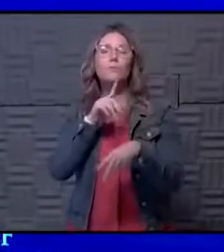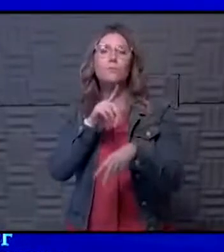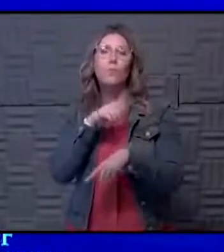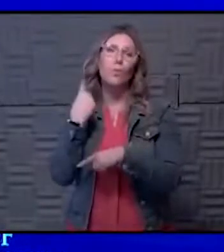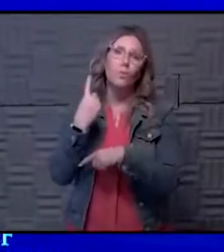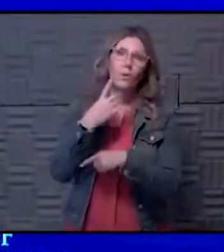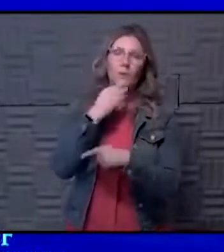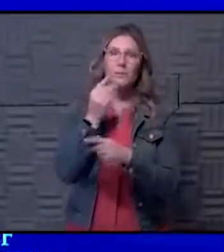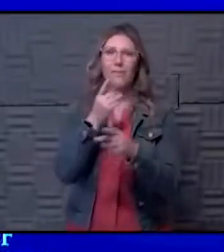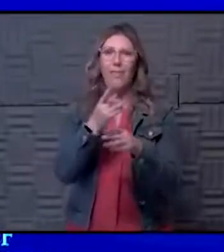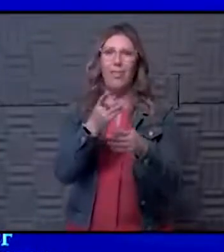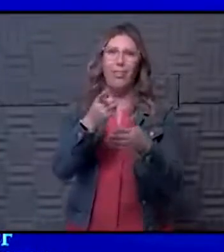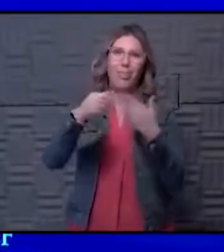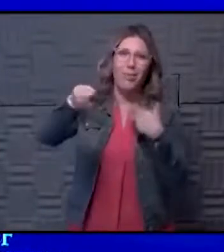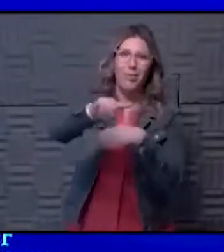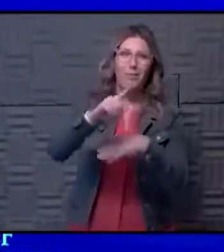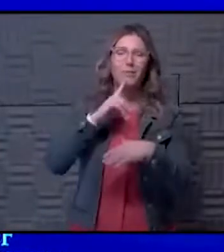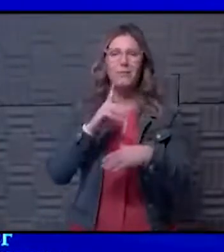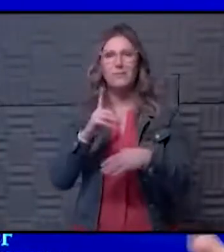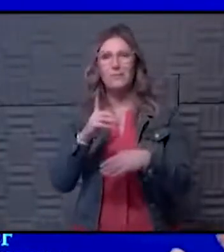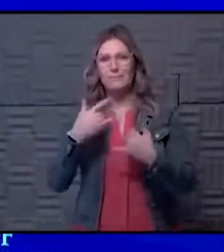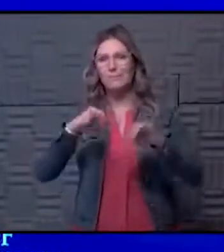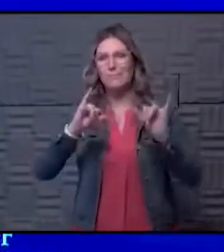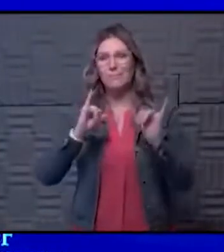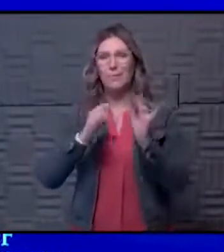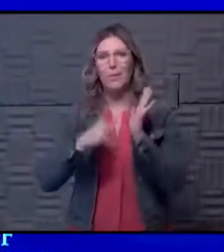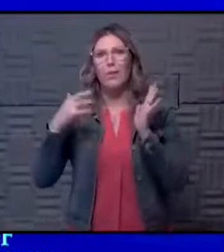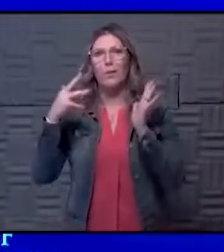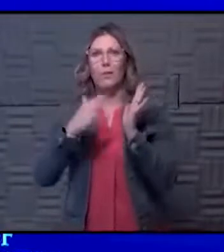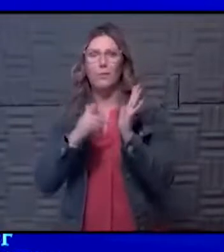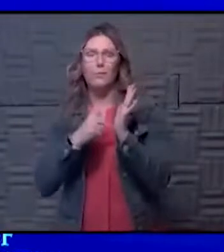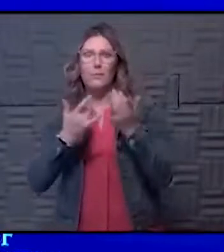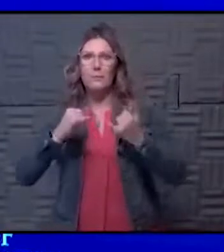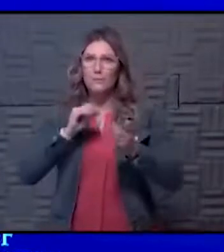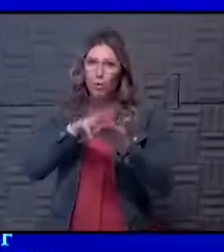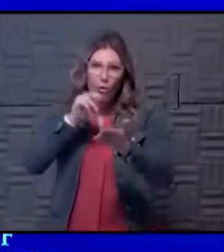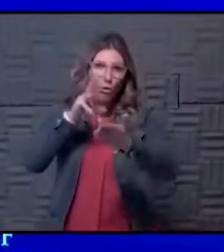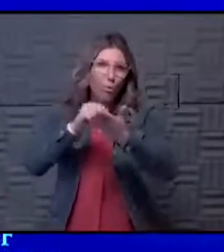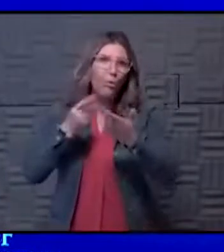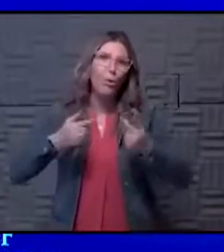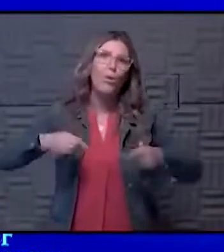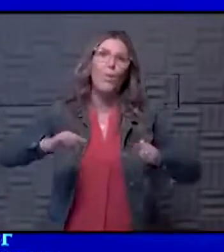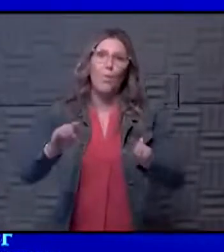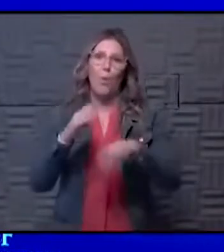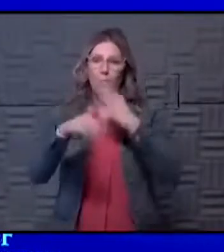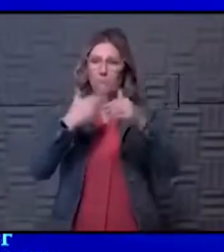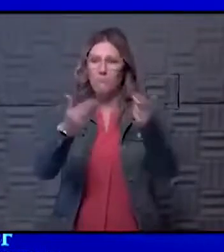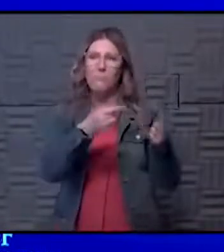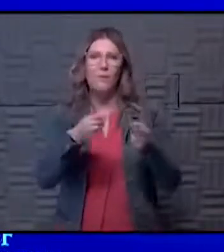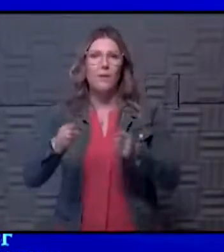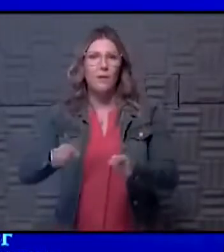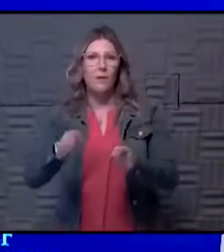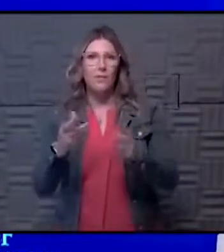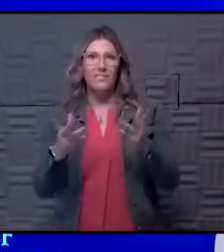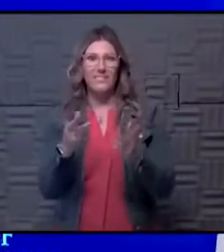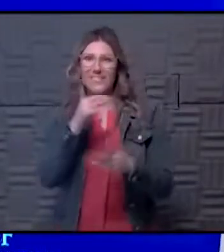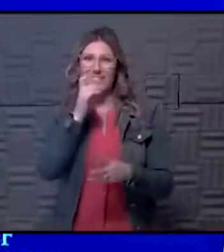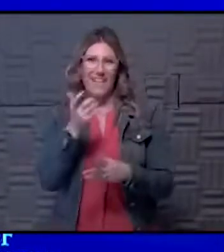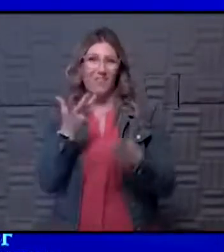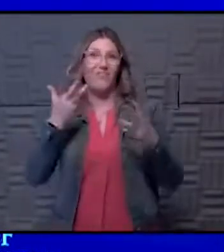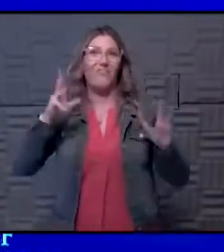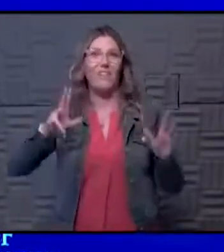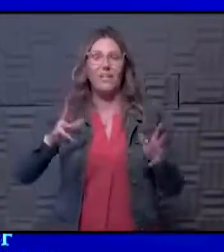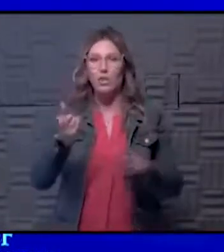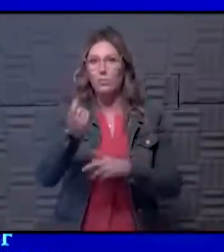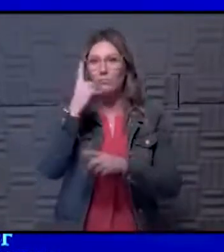week. And it's kind of like what we've said, sometimes we're still building the airplane while we fly it. And even though we may have more parts on it, it's not yet finished.